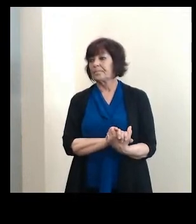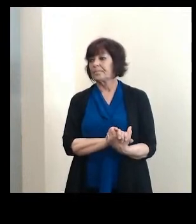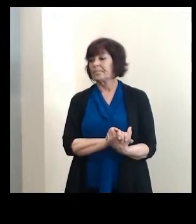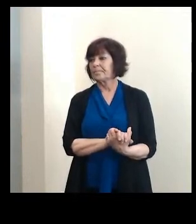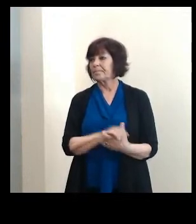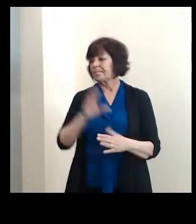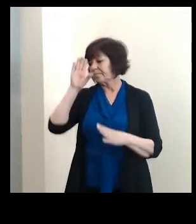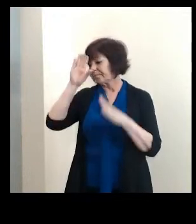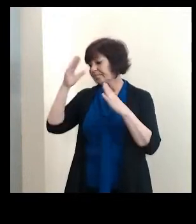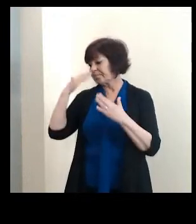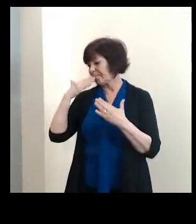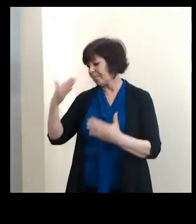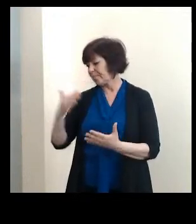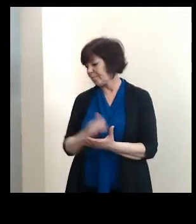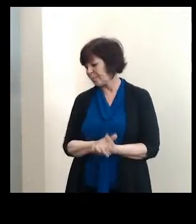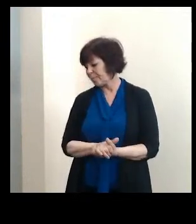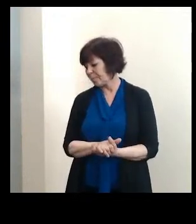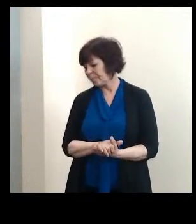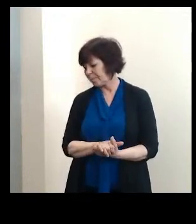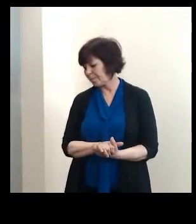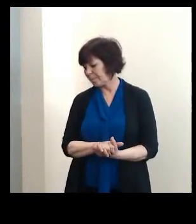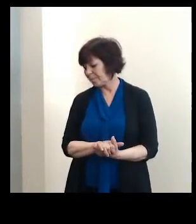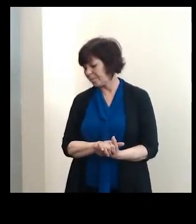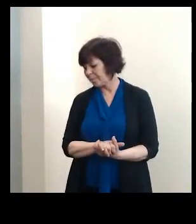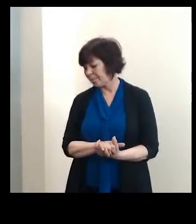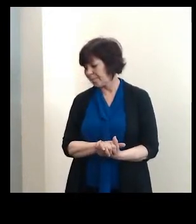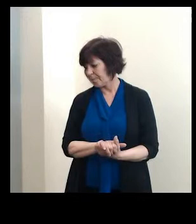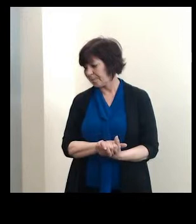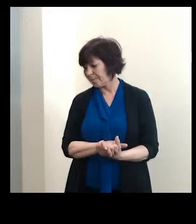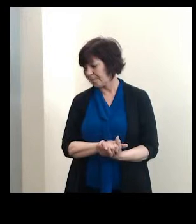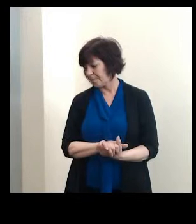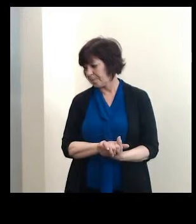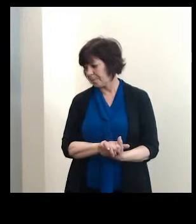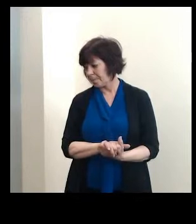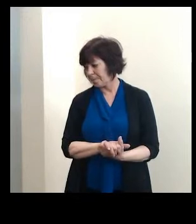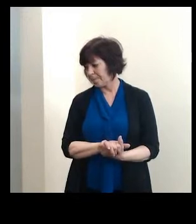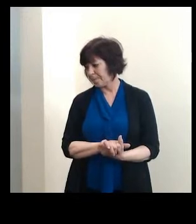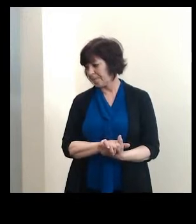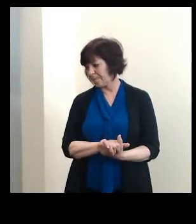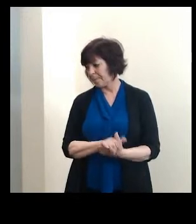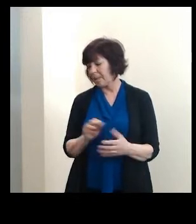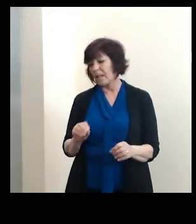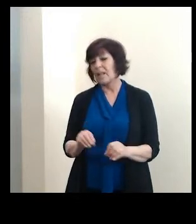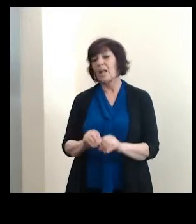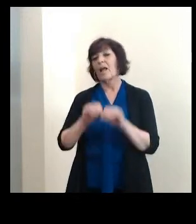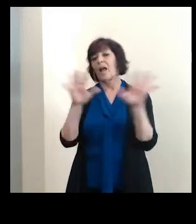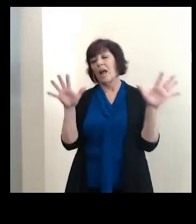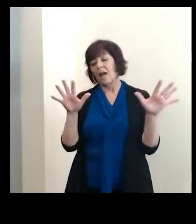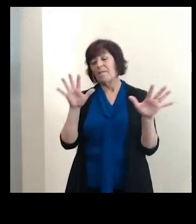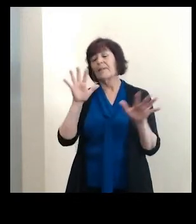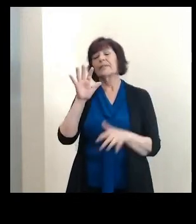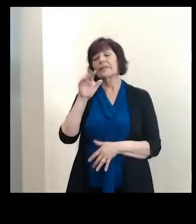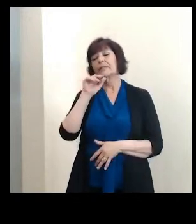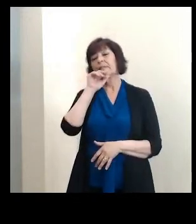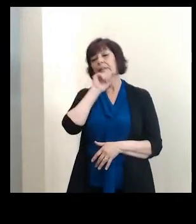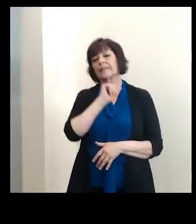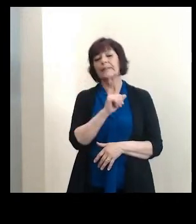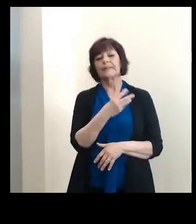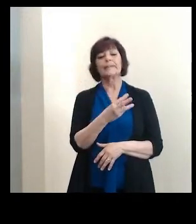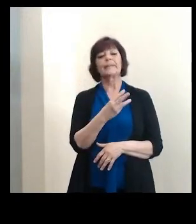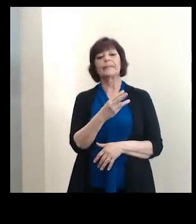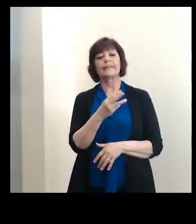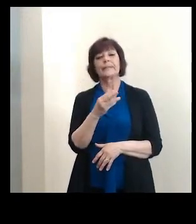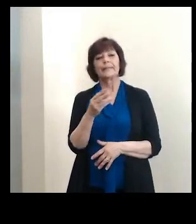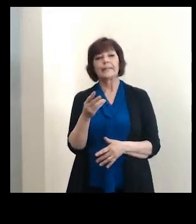Hey, Mark, thanks. So obviously, even though 16-year-olds are now eligible, Erie County vaccinating them is going